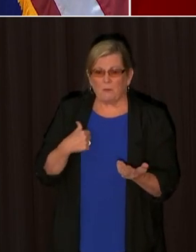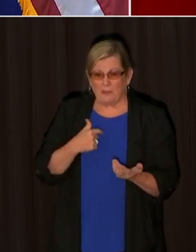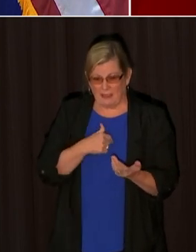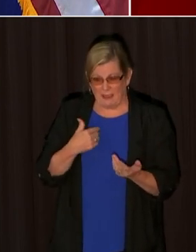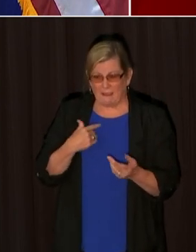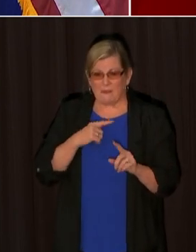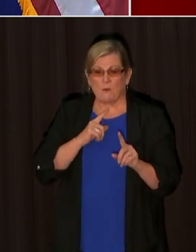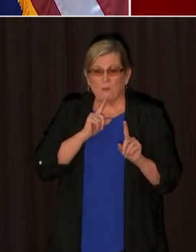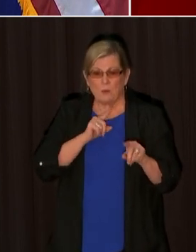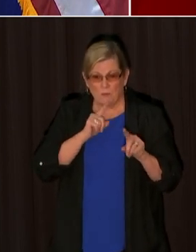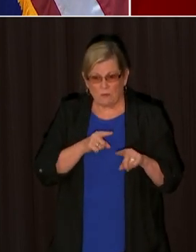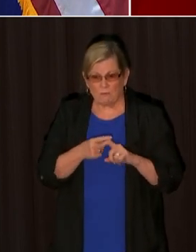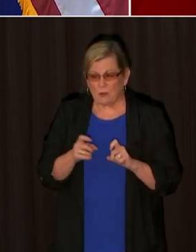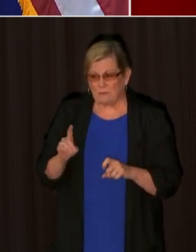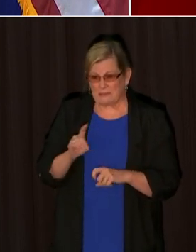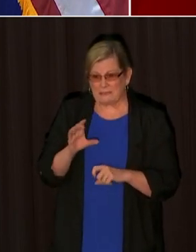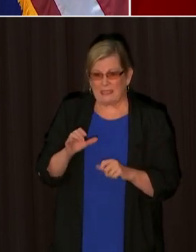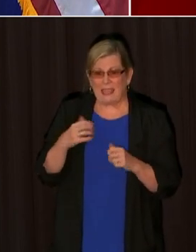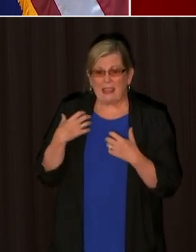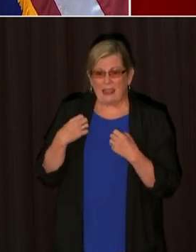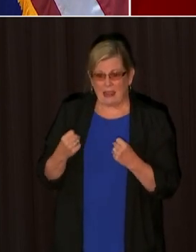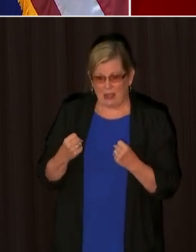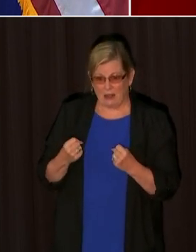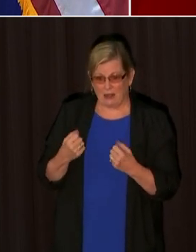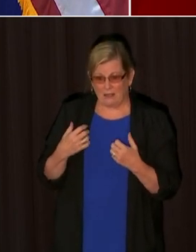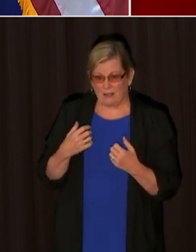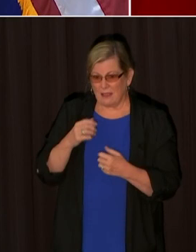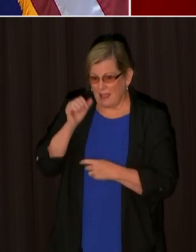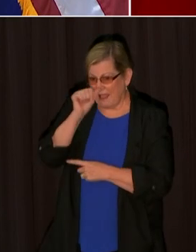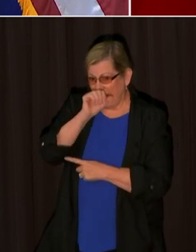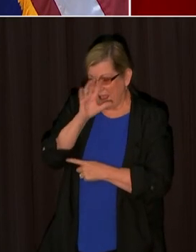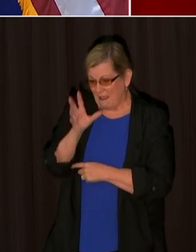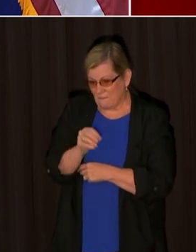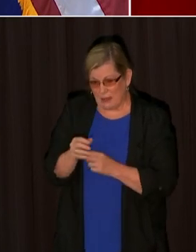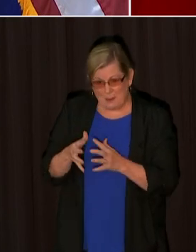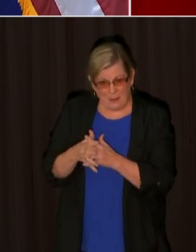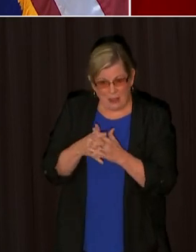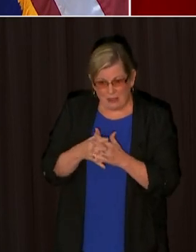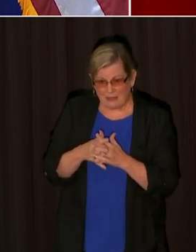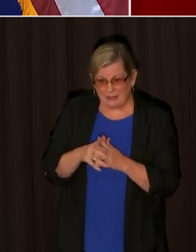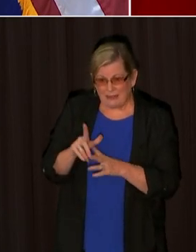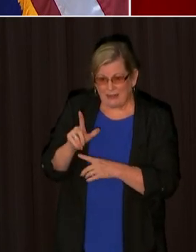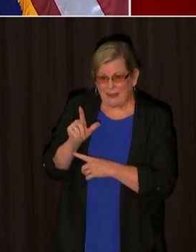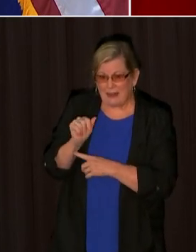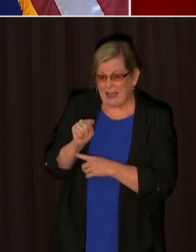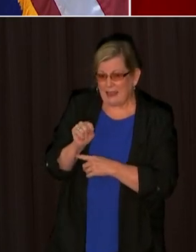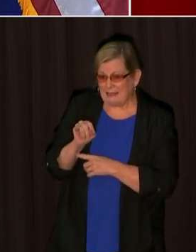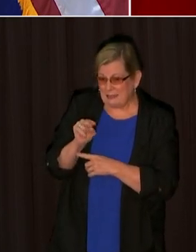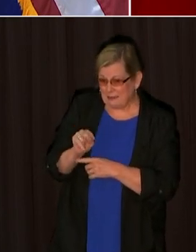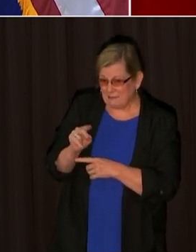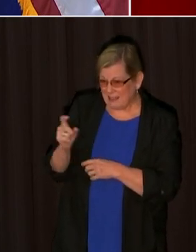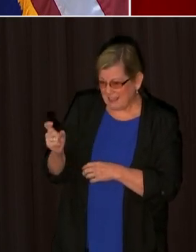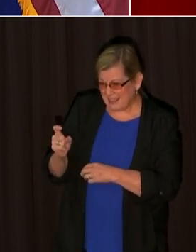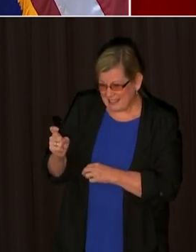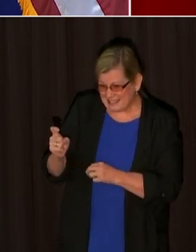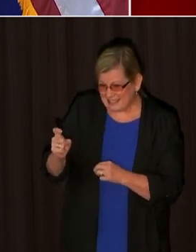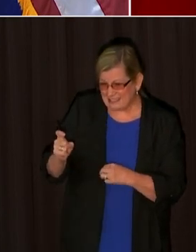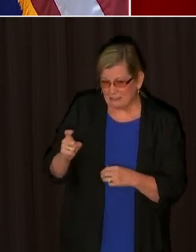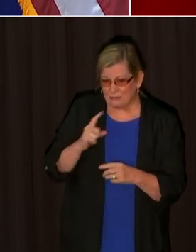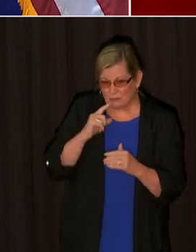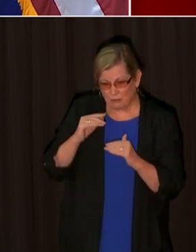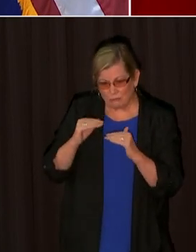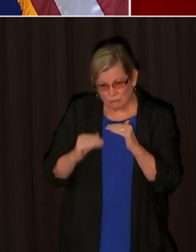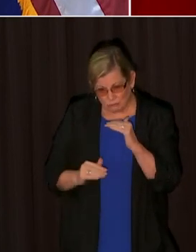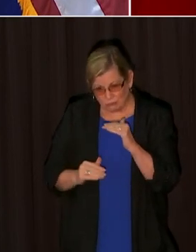every year, we have African Americans and Latinx populations who are disproportionately impacted across our leading causes of death annually.